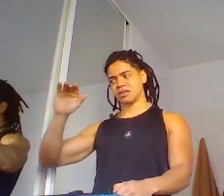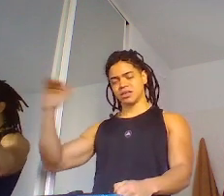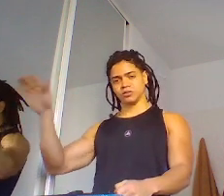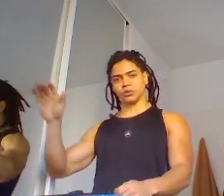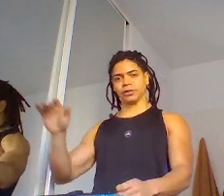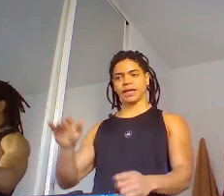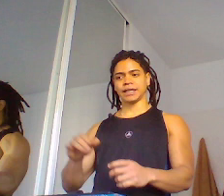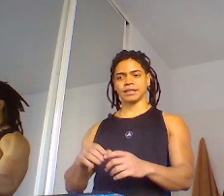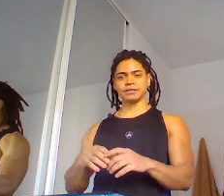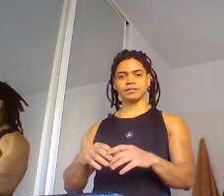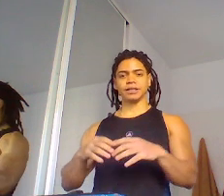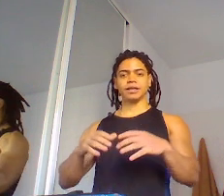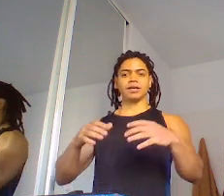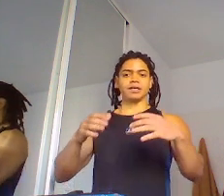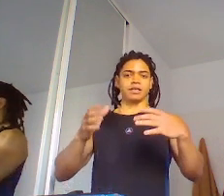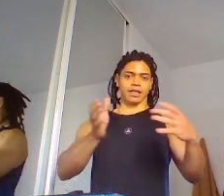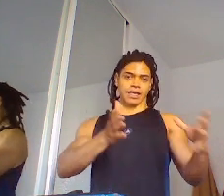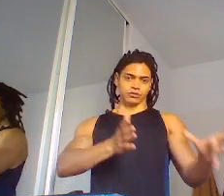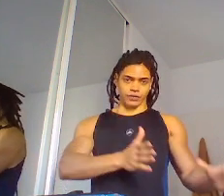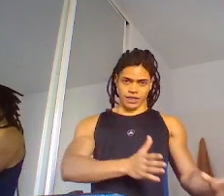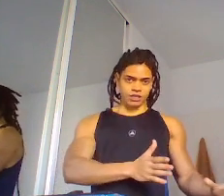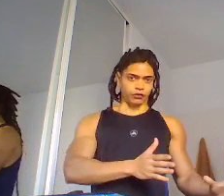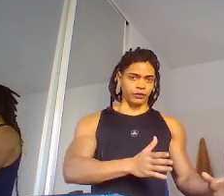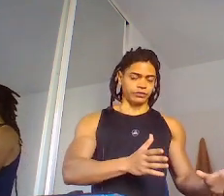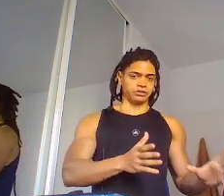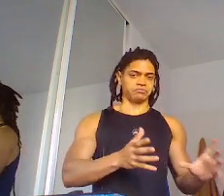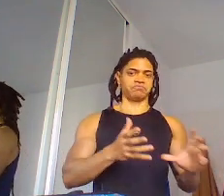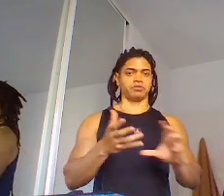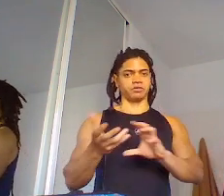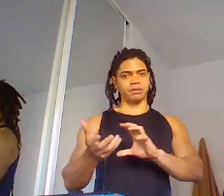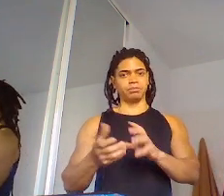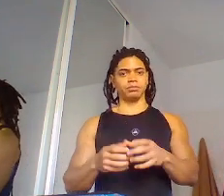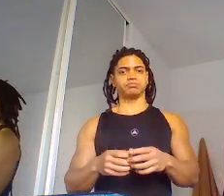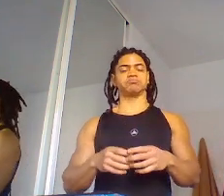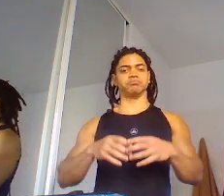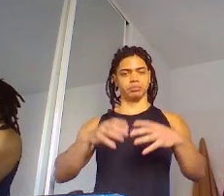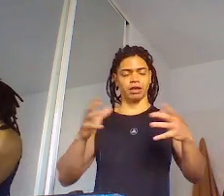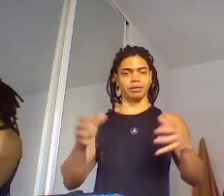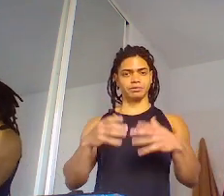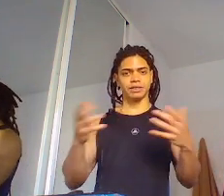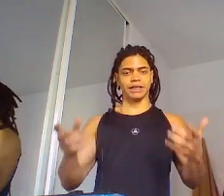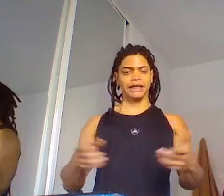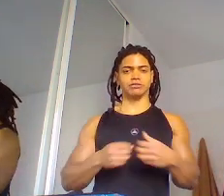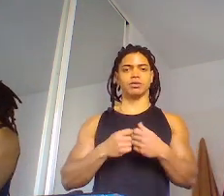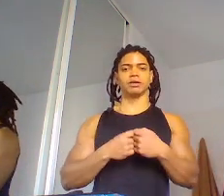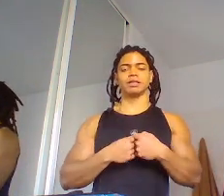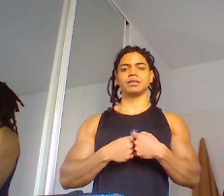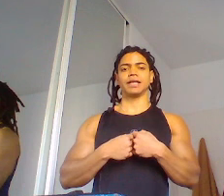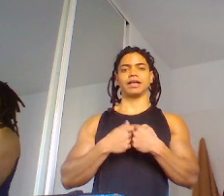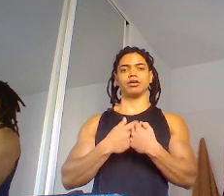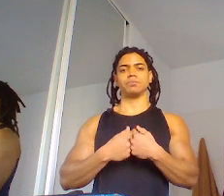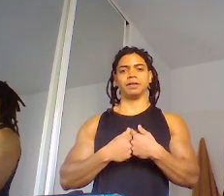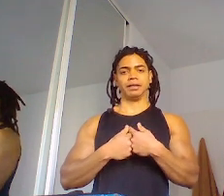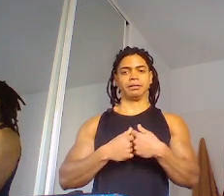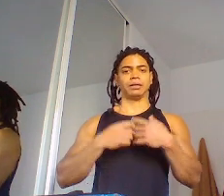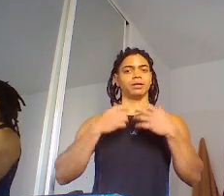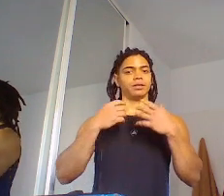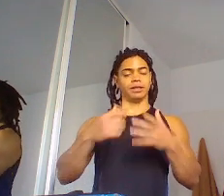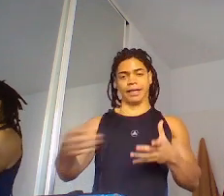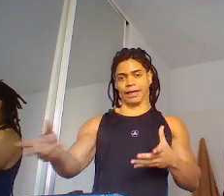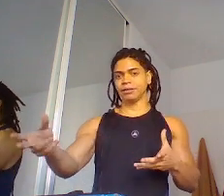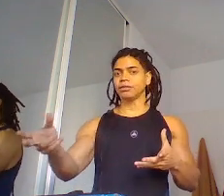taxes. So that is, in the case of the interest, is, for example, broadly speaking, is money that a